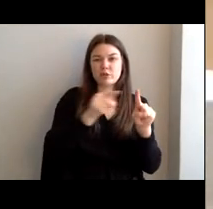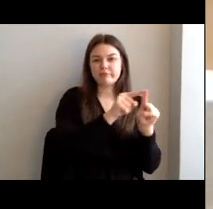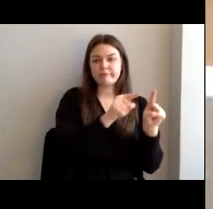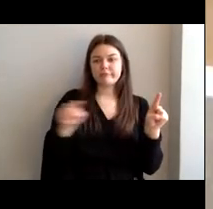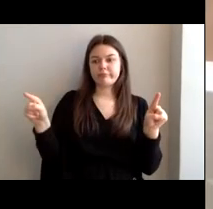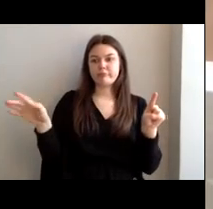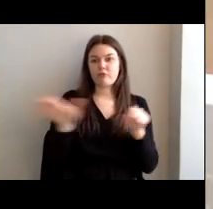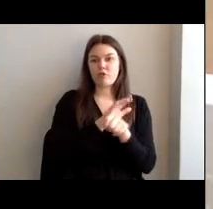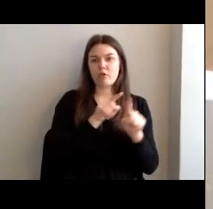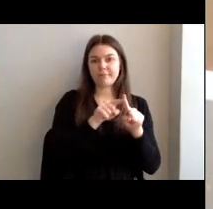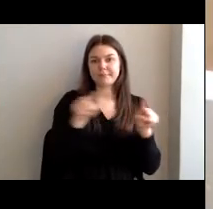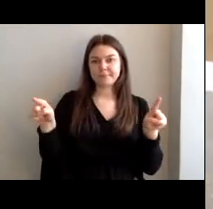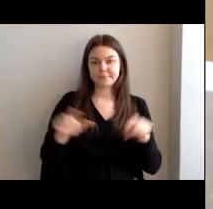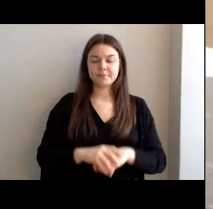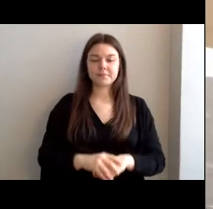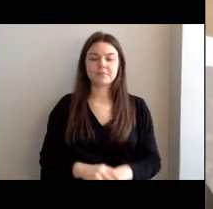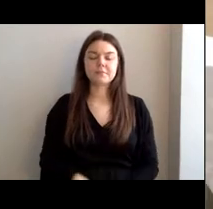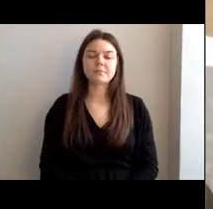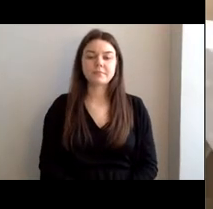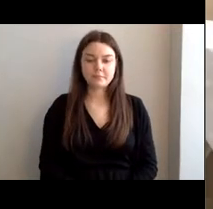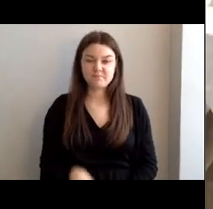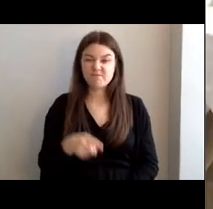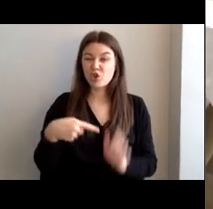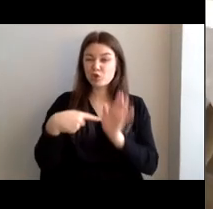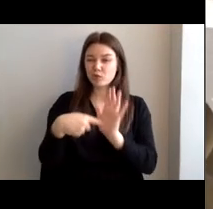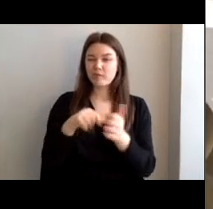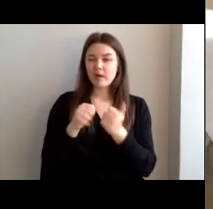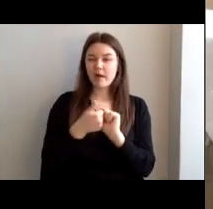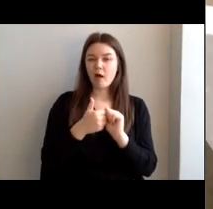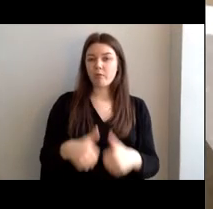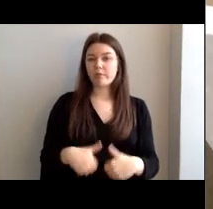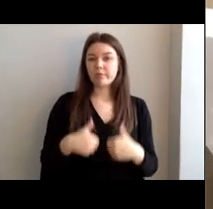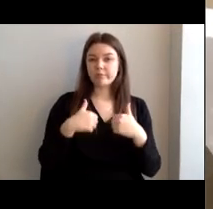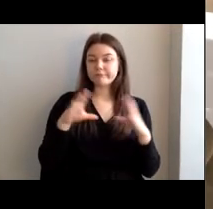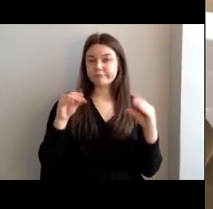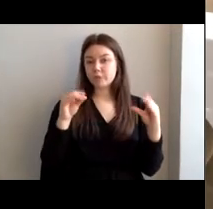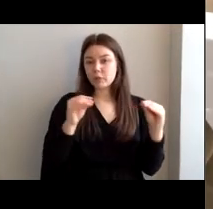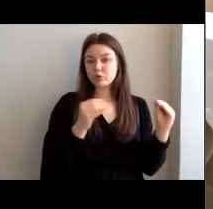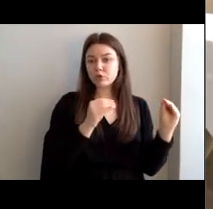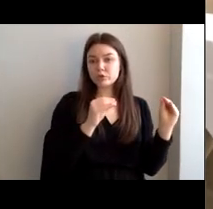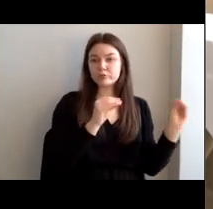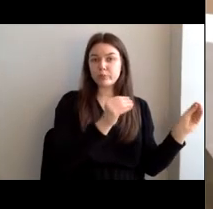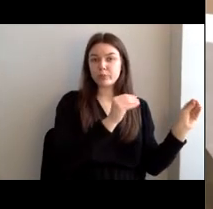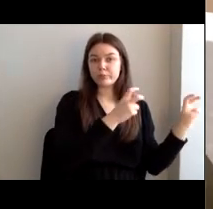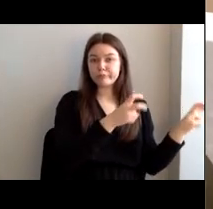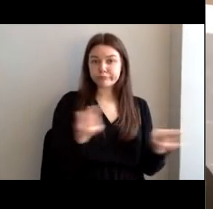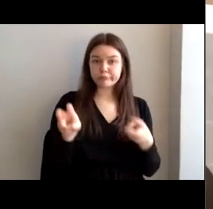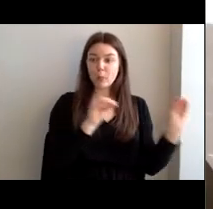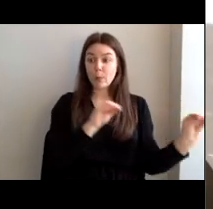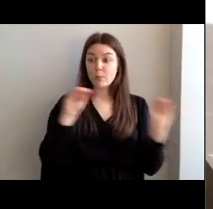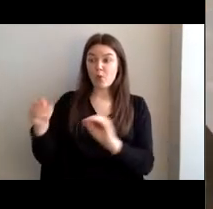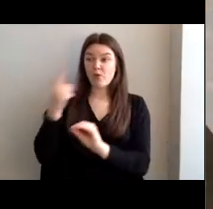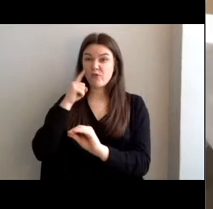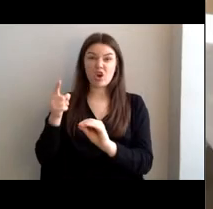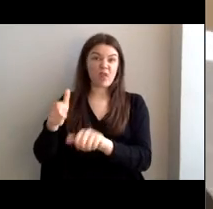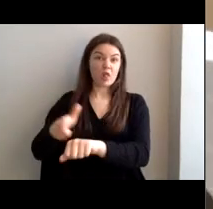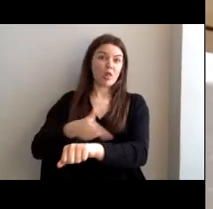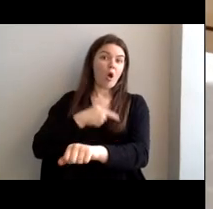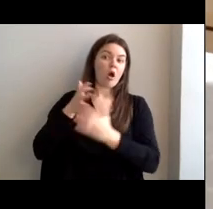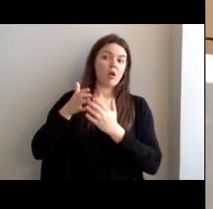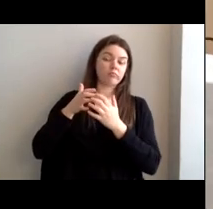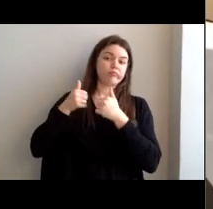Now here we're showing you how the live lobsters are transported for a long export, possibly. So when